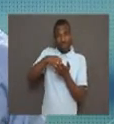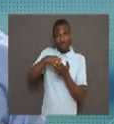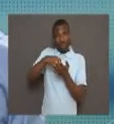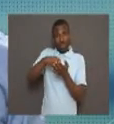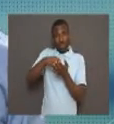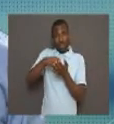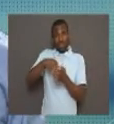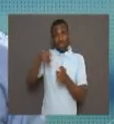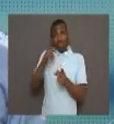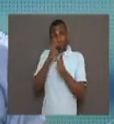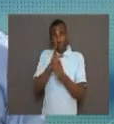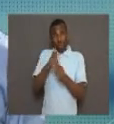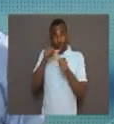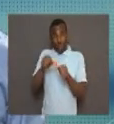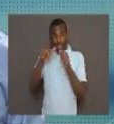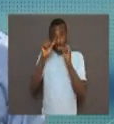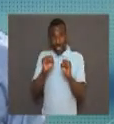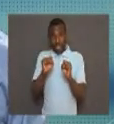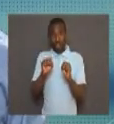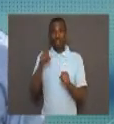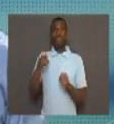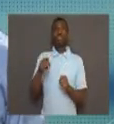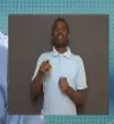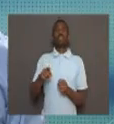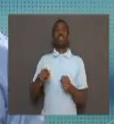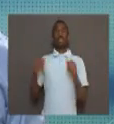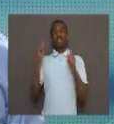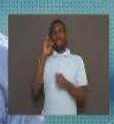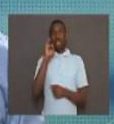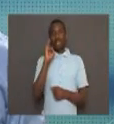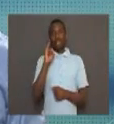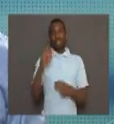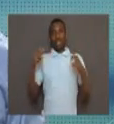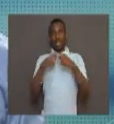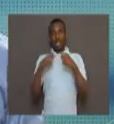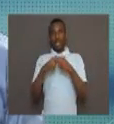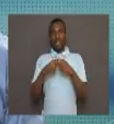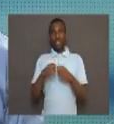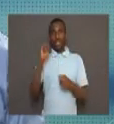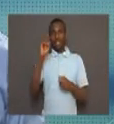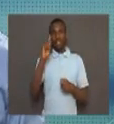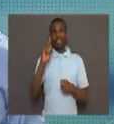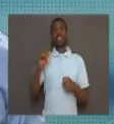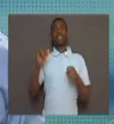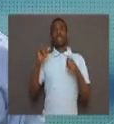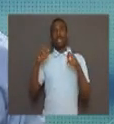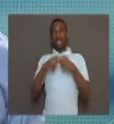if electrical inductance is equal to electrical resistance?